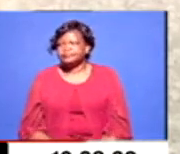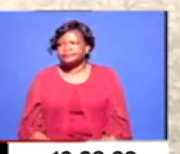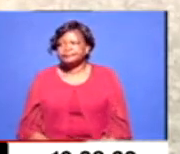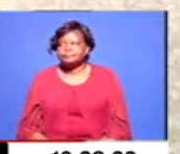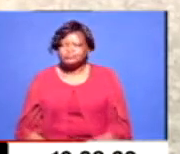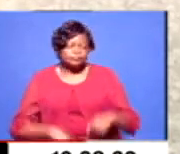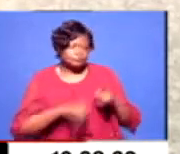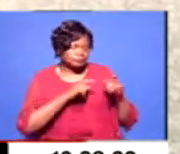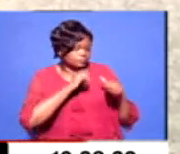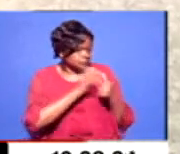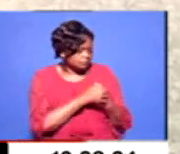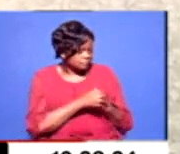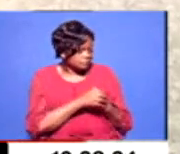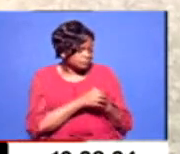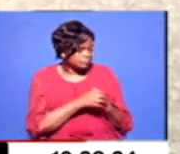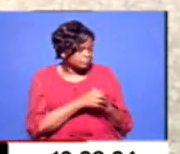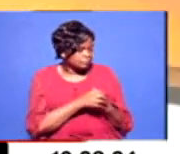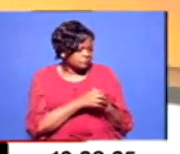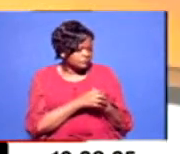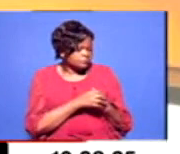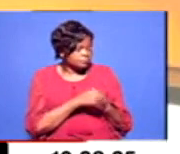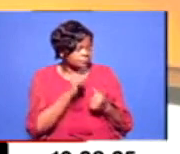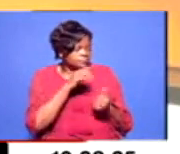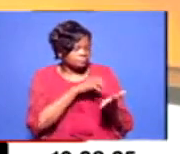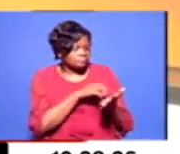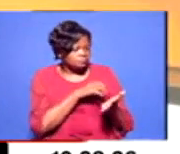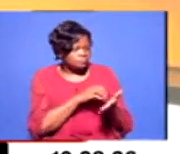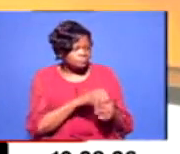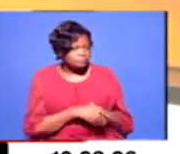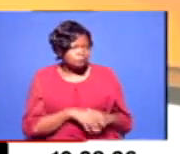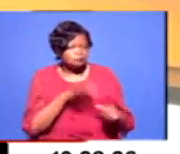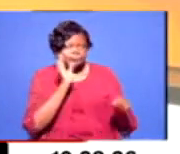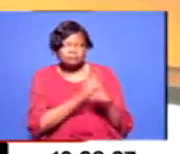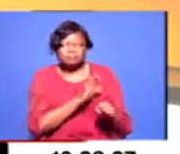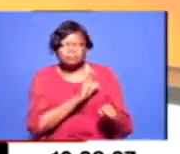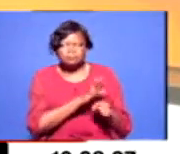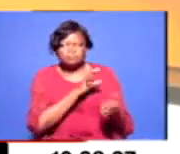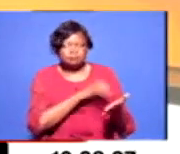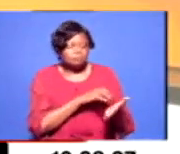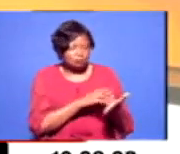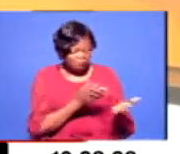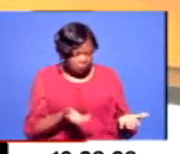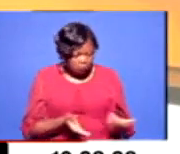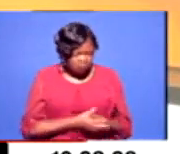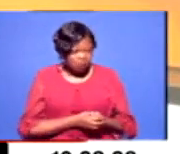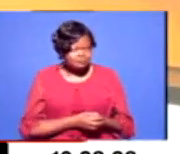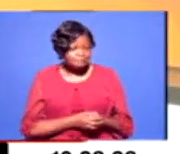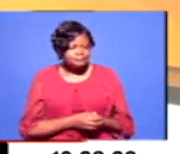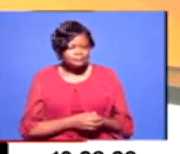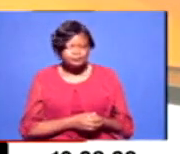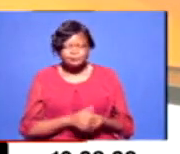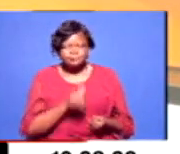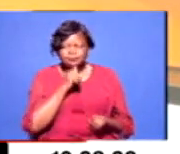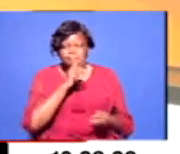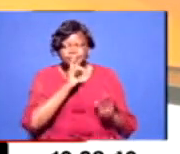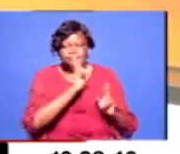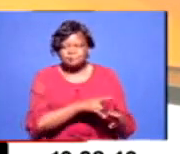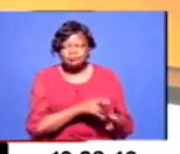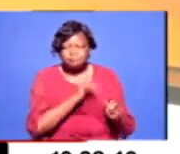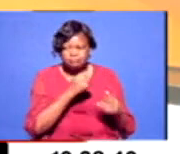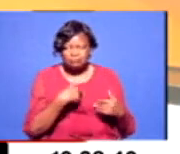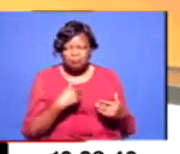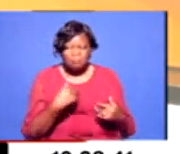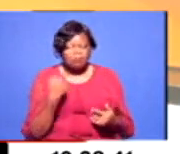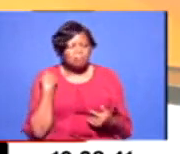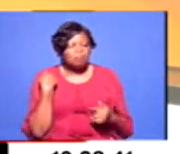on of these cases, a lot of cases are the ones that are not reported. We might have the